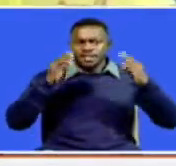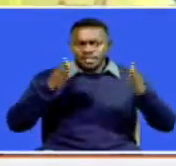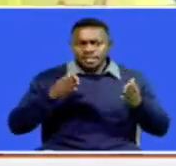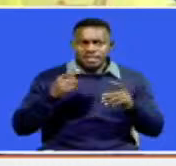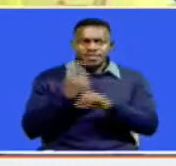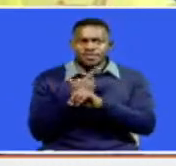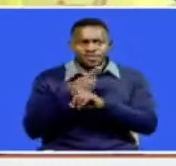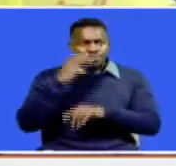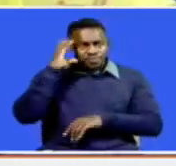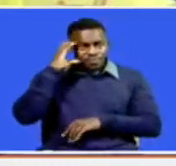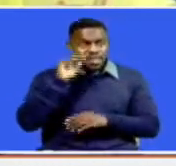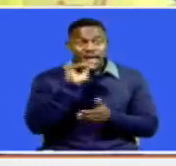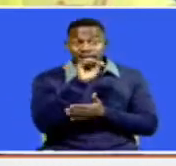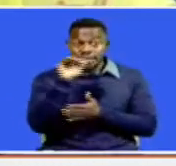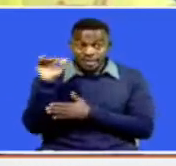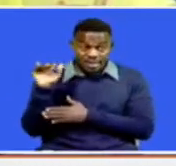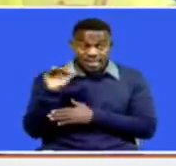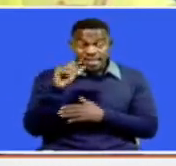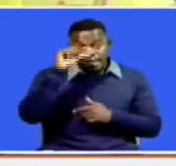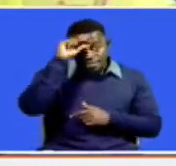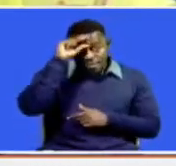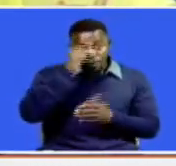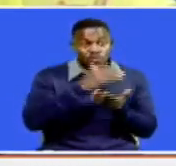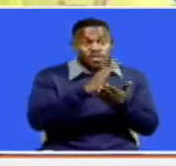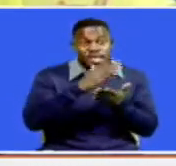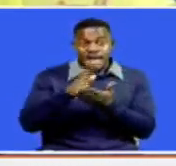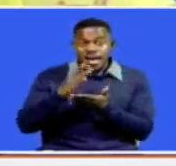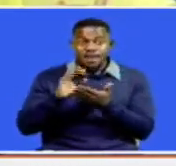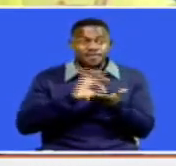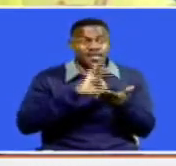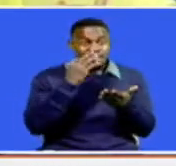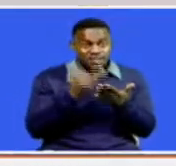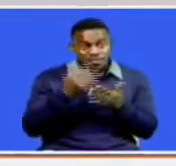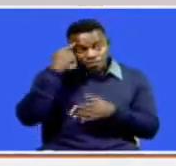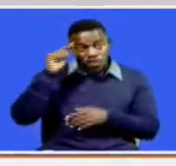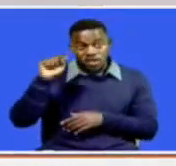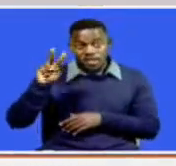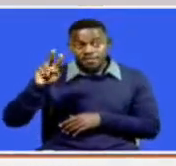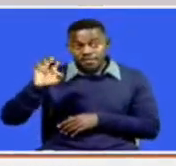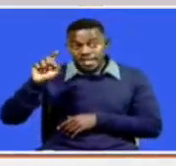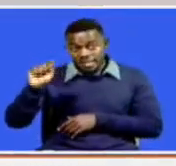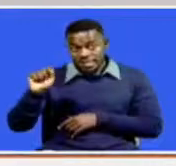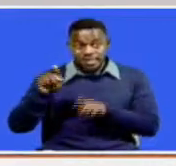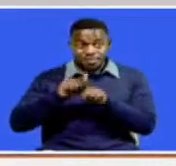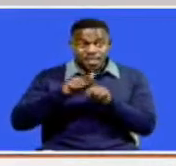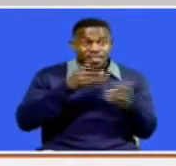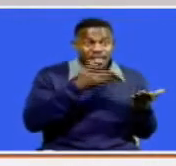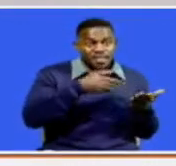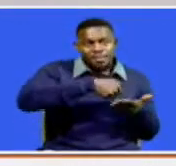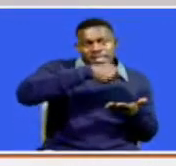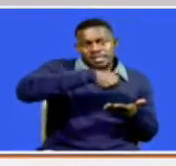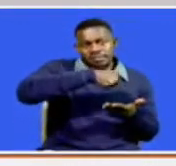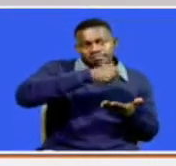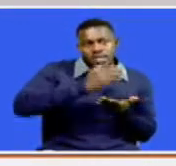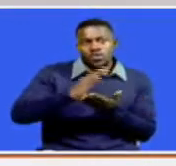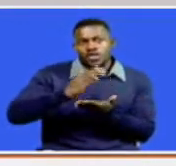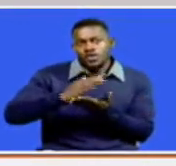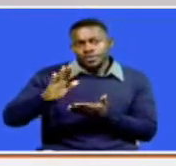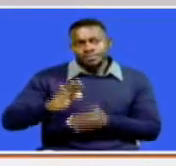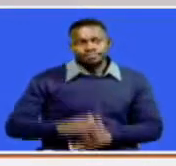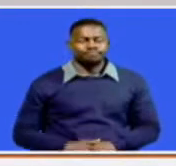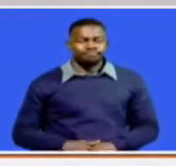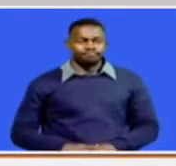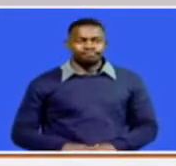colleges. They want the government to disburse funds meant for TVET education as provided for in the budgetary allocations.